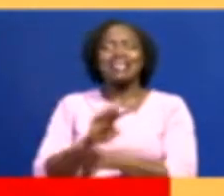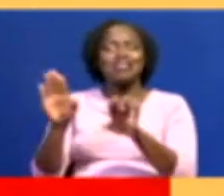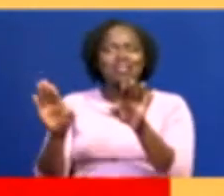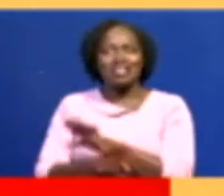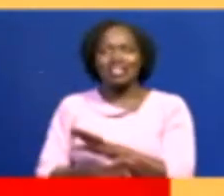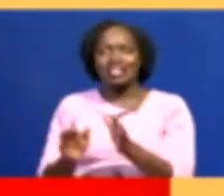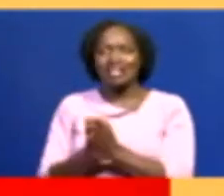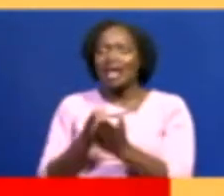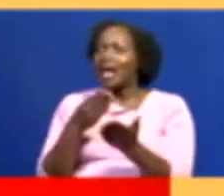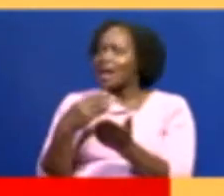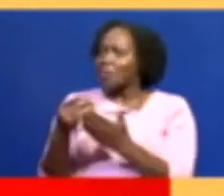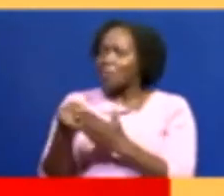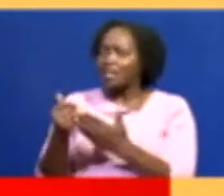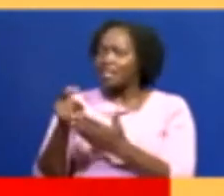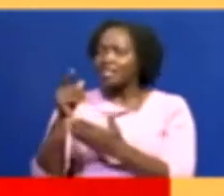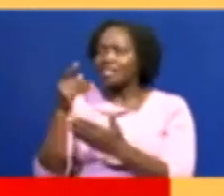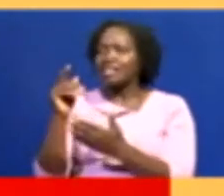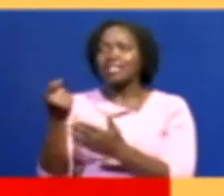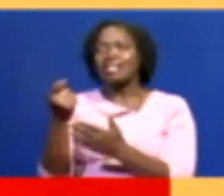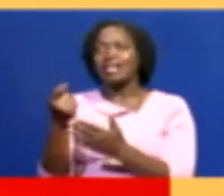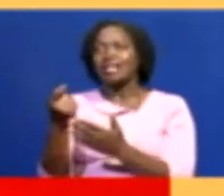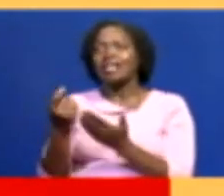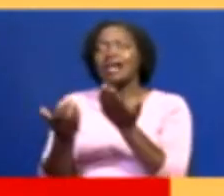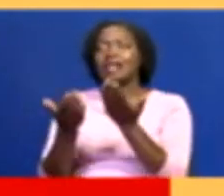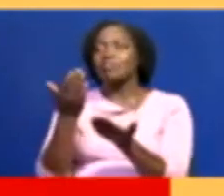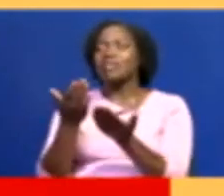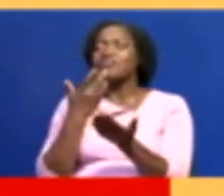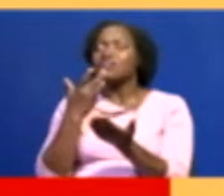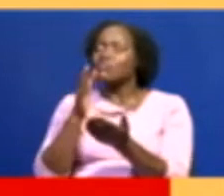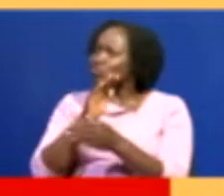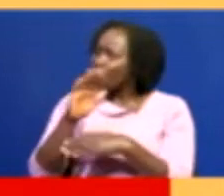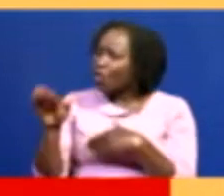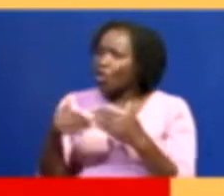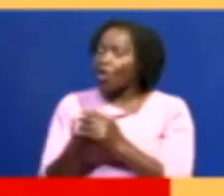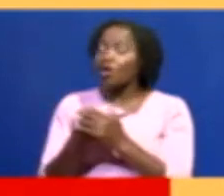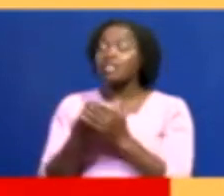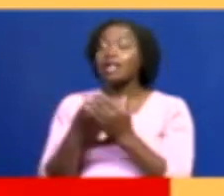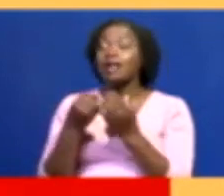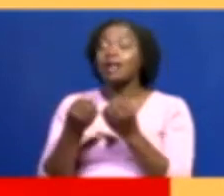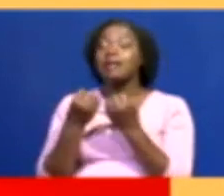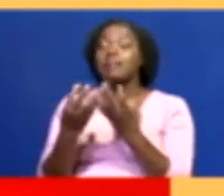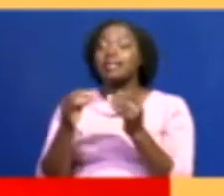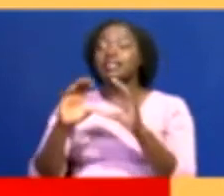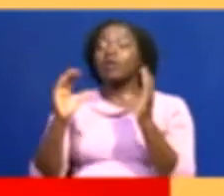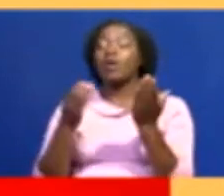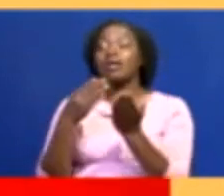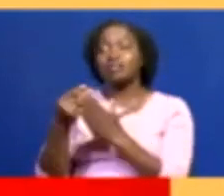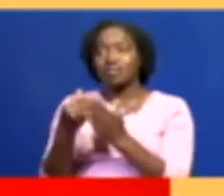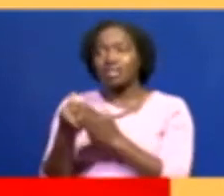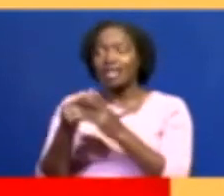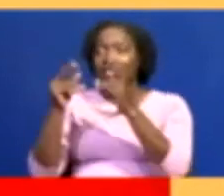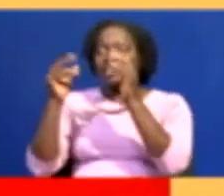The exchange rate, Kenya shillings, is not favorable to all the major world currencies. The issue